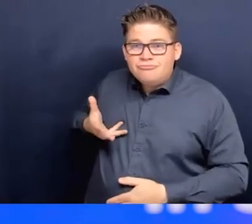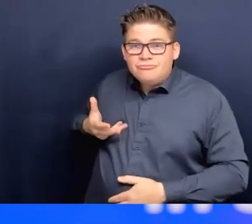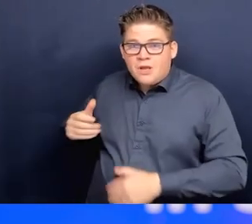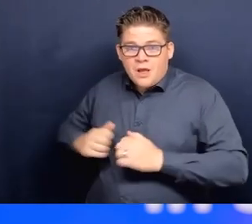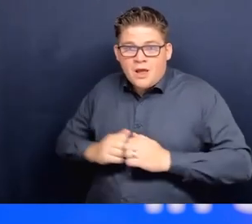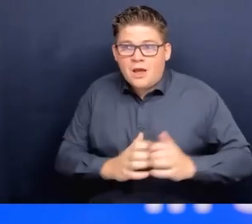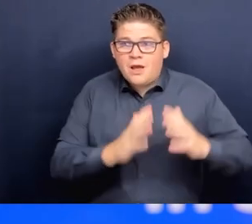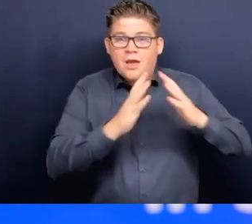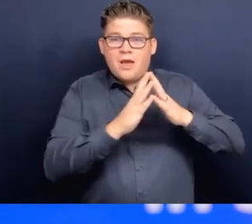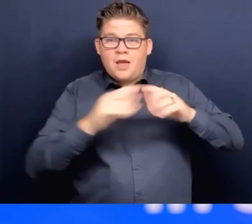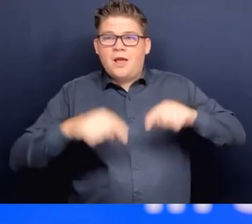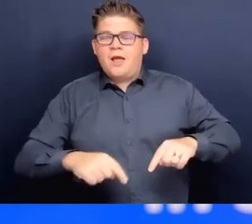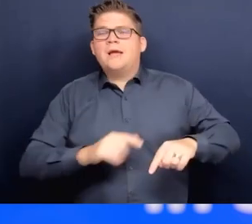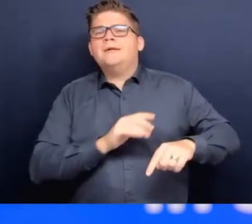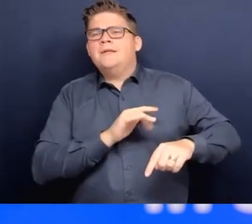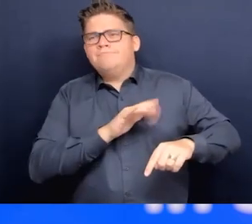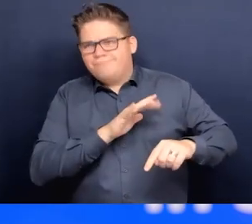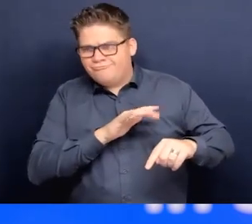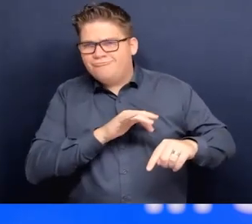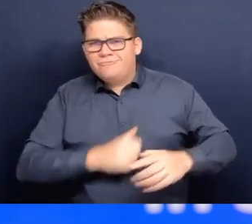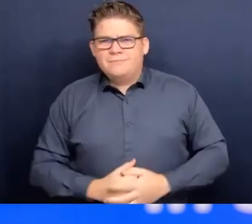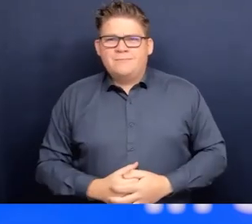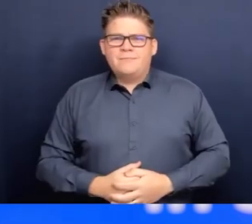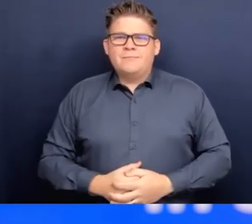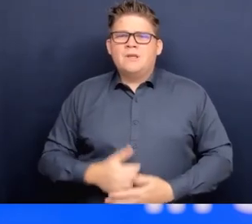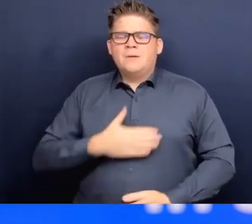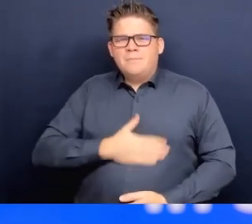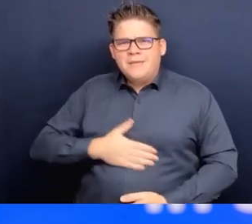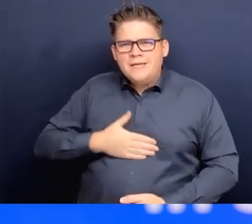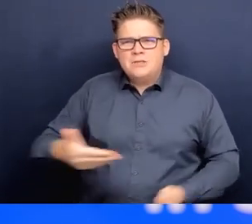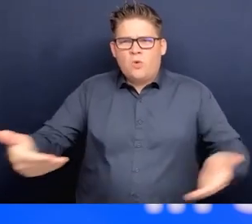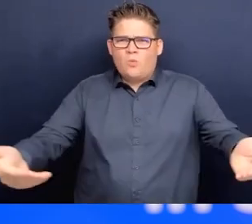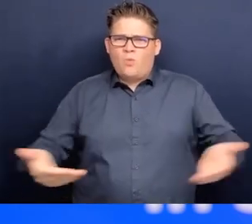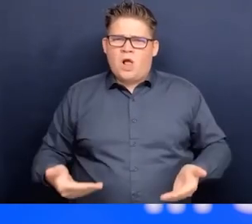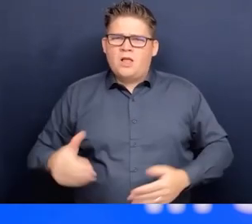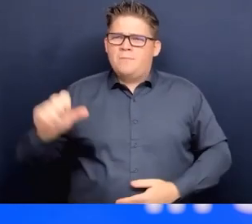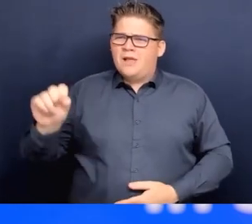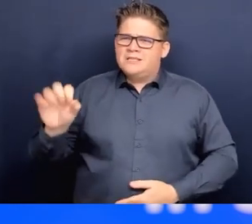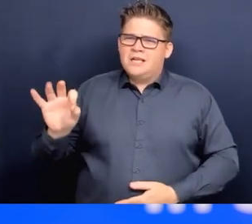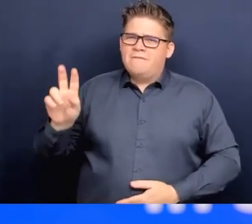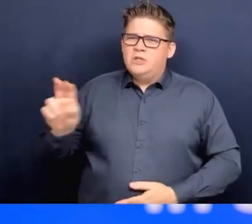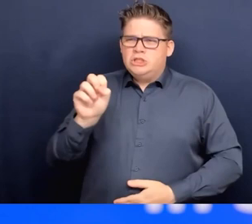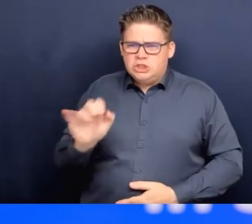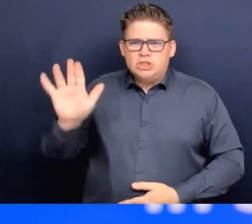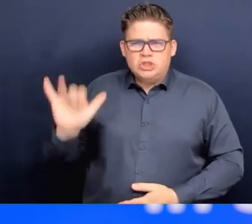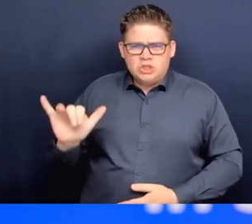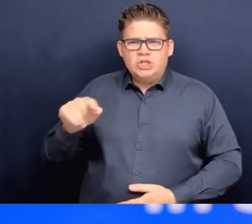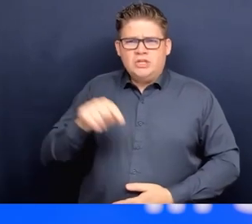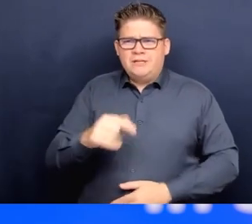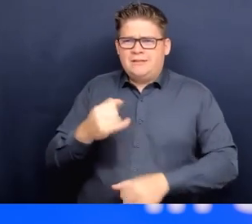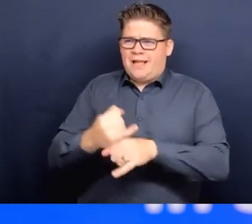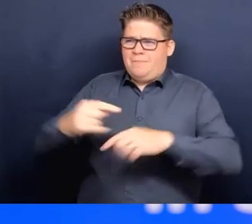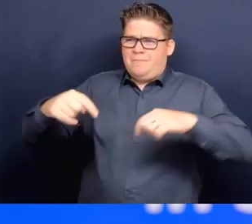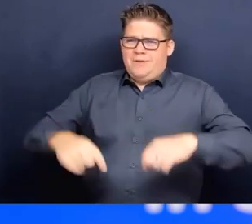today. I am so pleased to hear about this announcement and the fact that we are moving forward together. I want to welcome